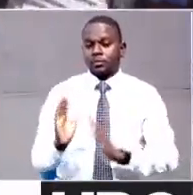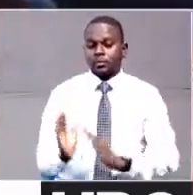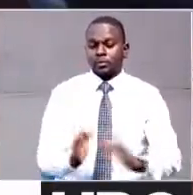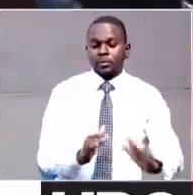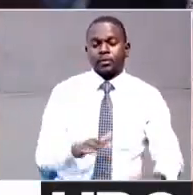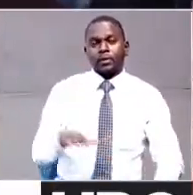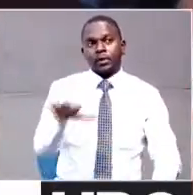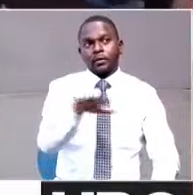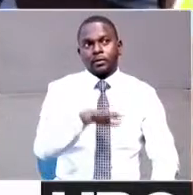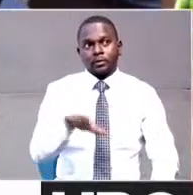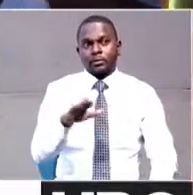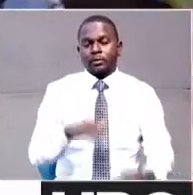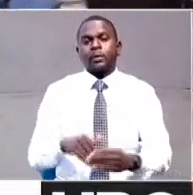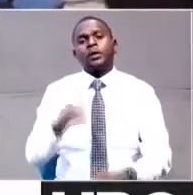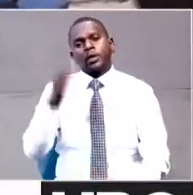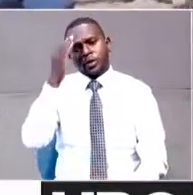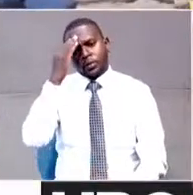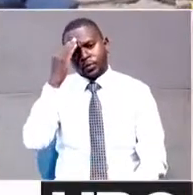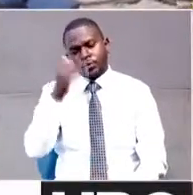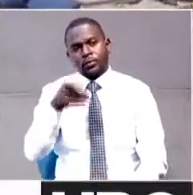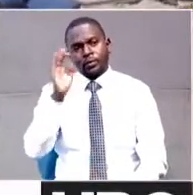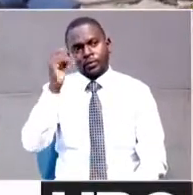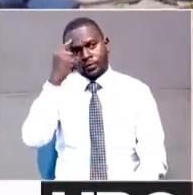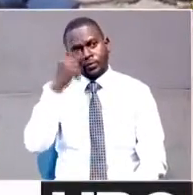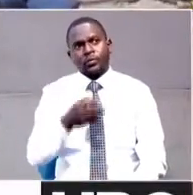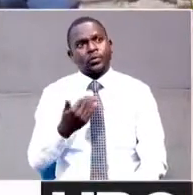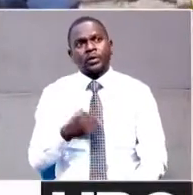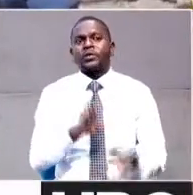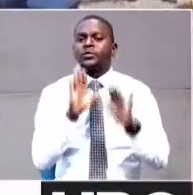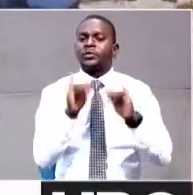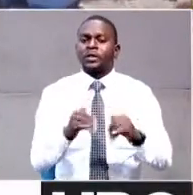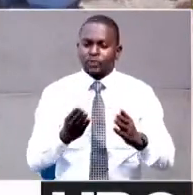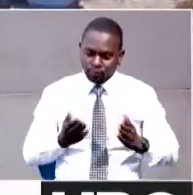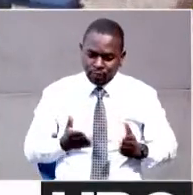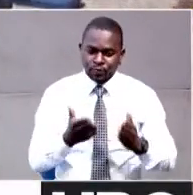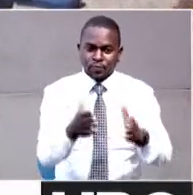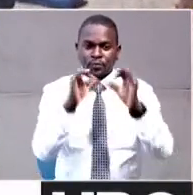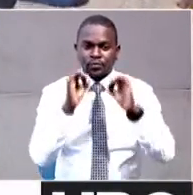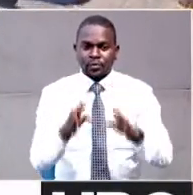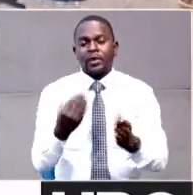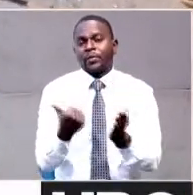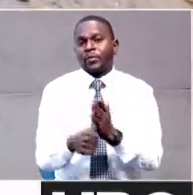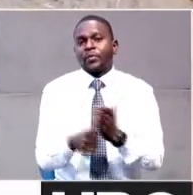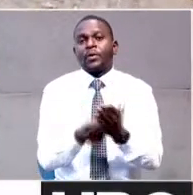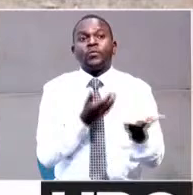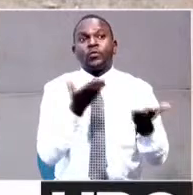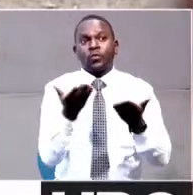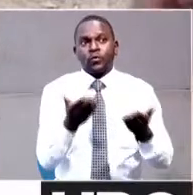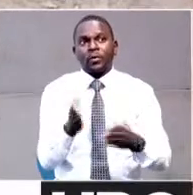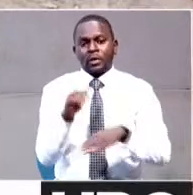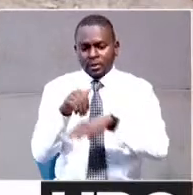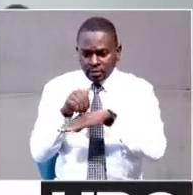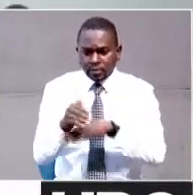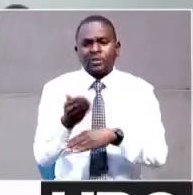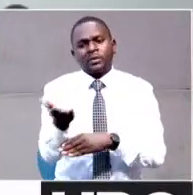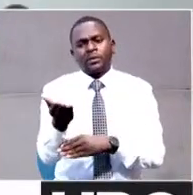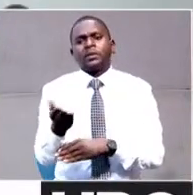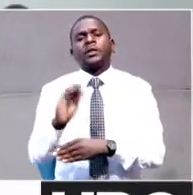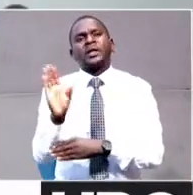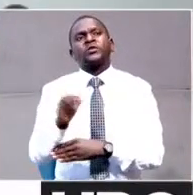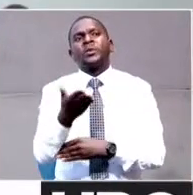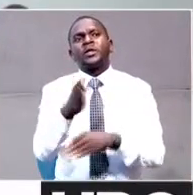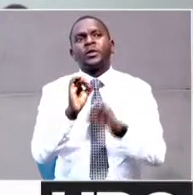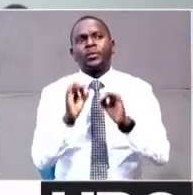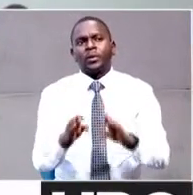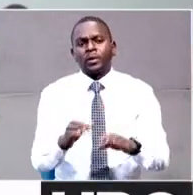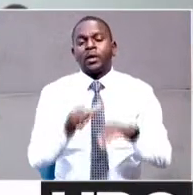city. Nachitegera kondi government teyagala tubere kukubo naye obuzibu buli bumu jetu sindikateri yo baguzi. Because